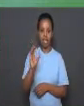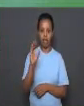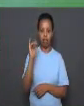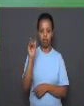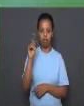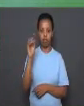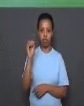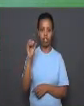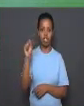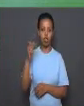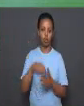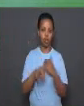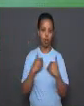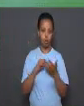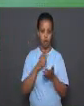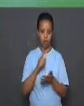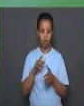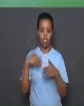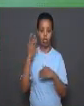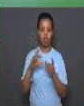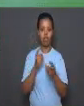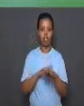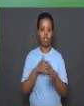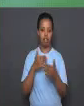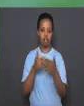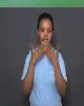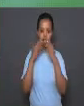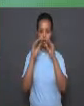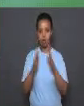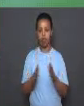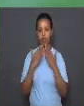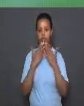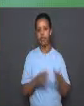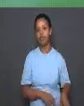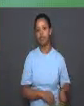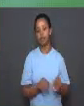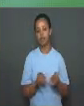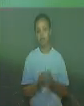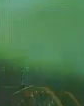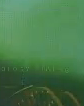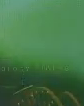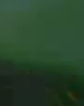Until next time, thank you, teacher. Thank you, students.